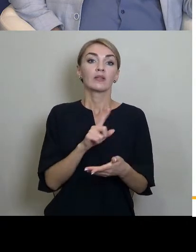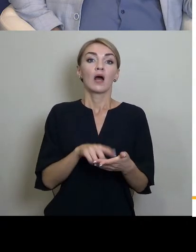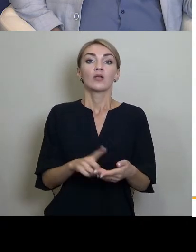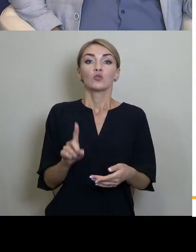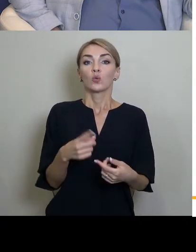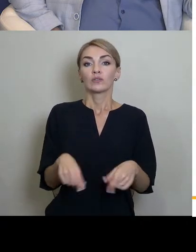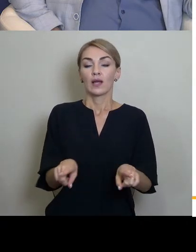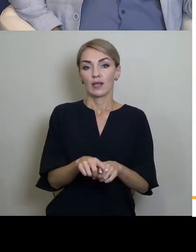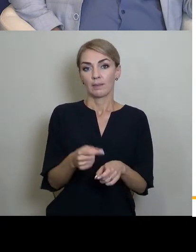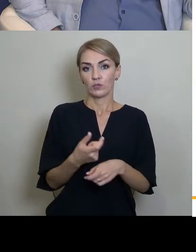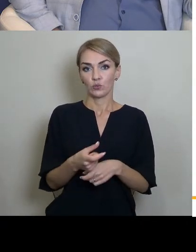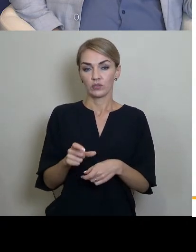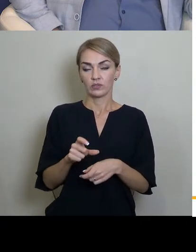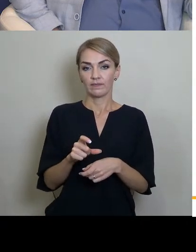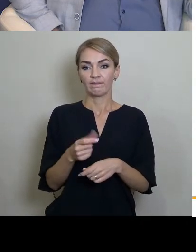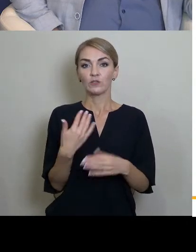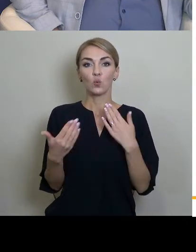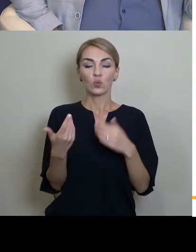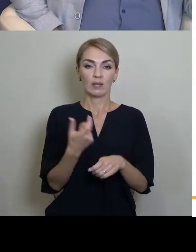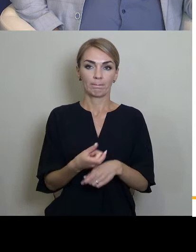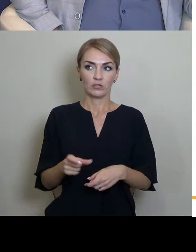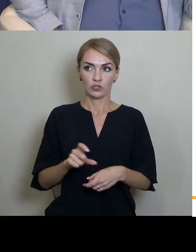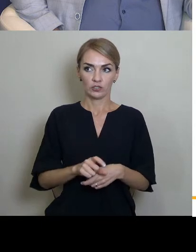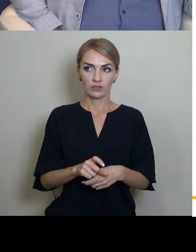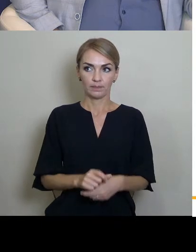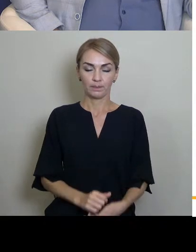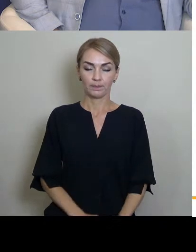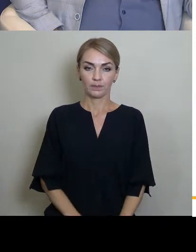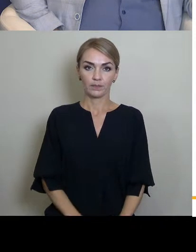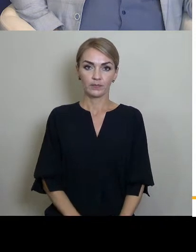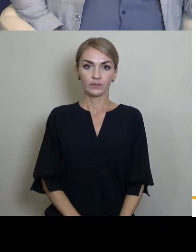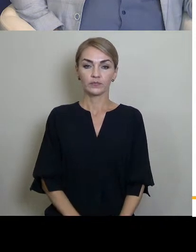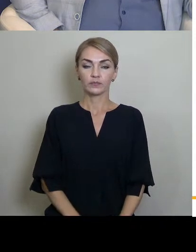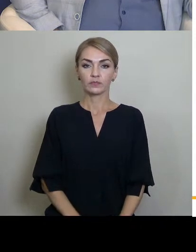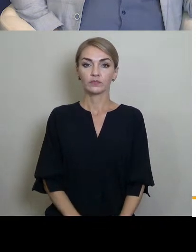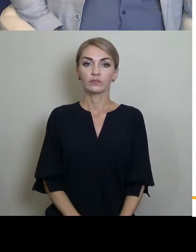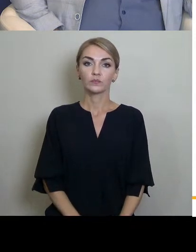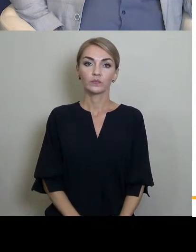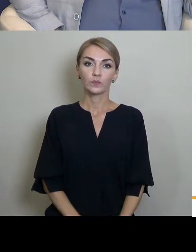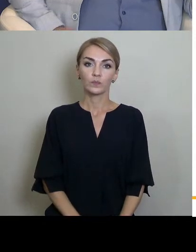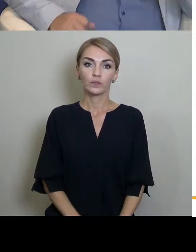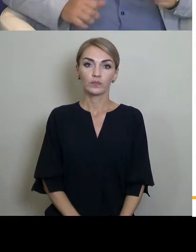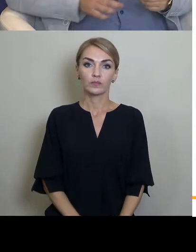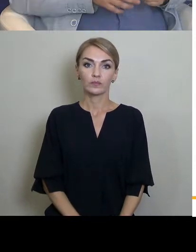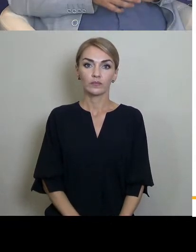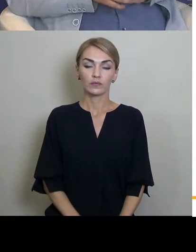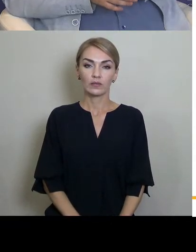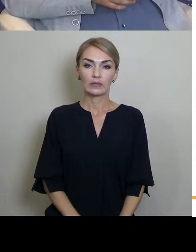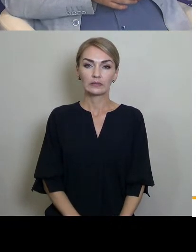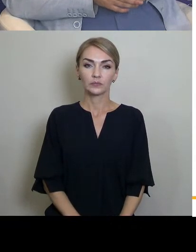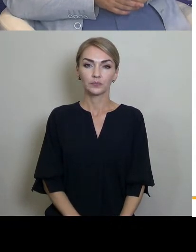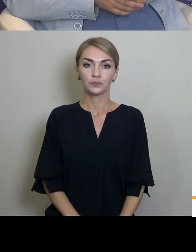the number of voters until 90,000, and the question of relative majority.